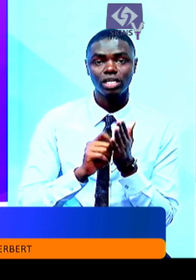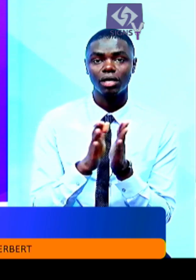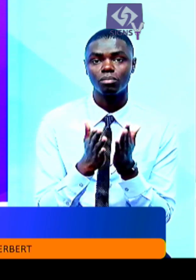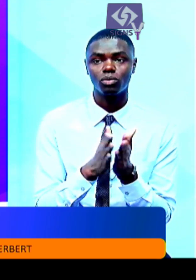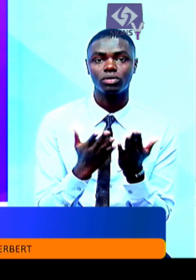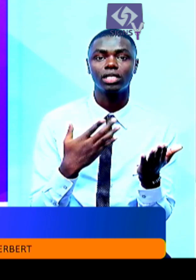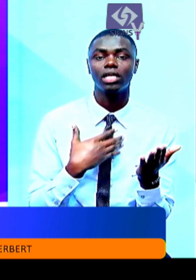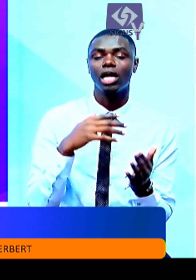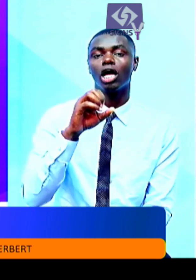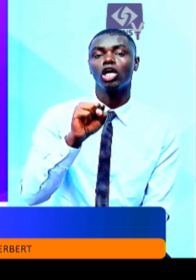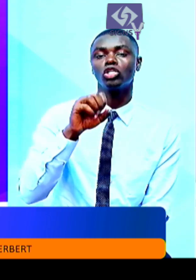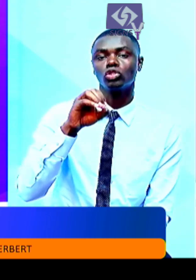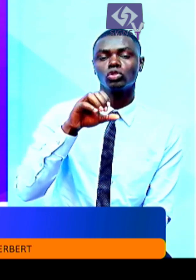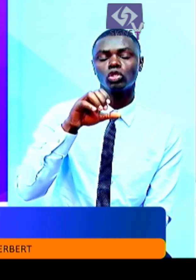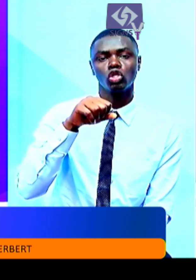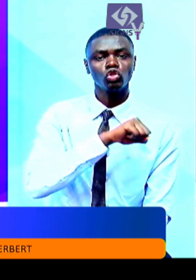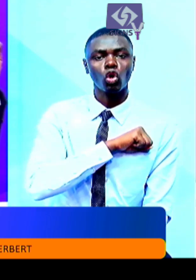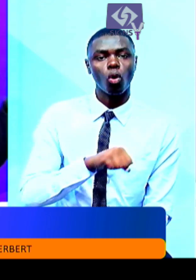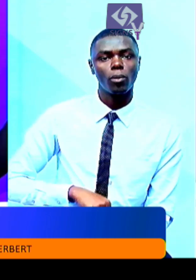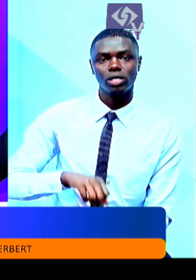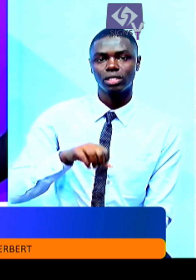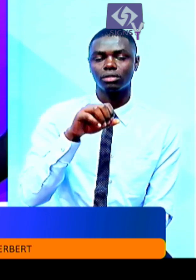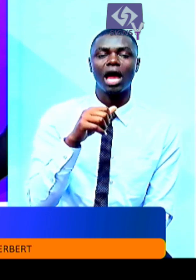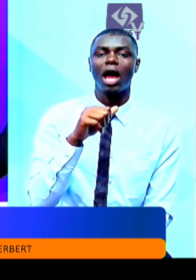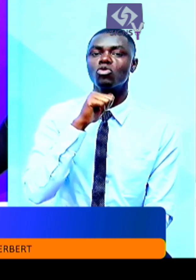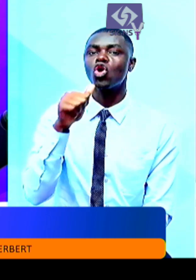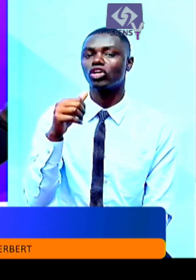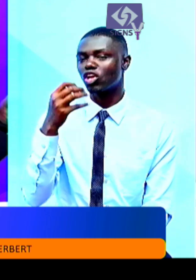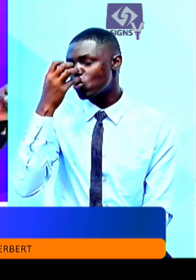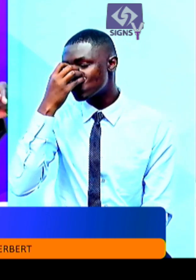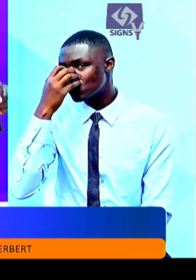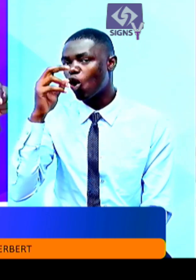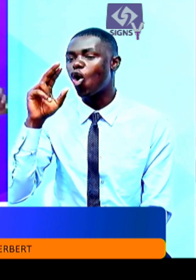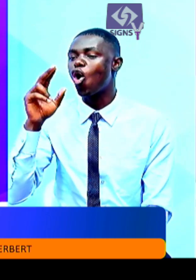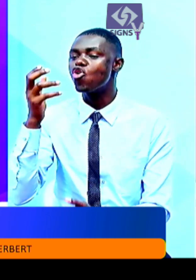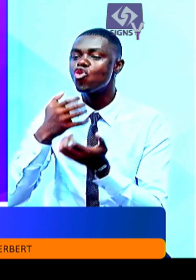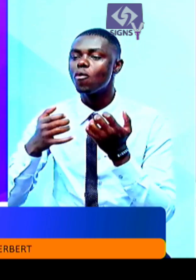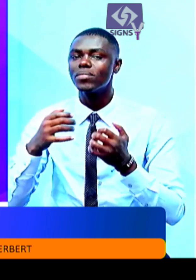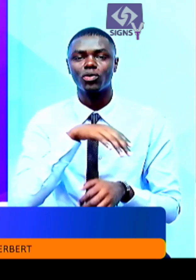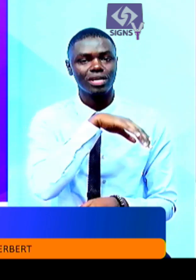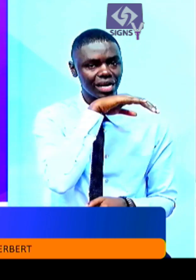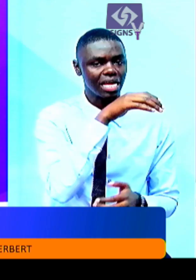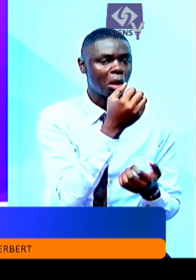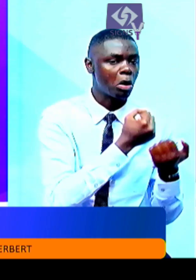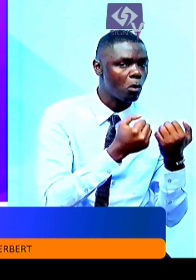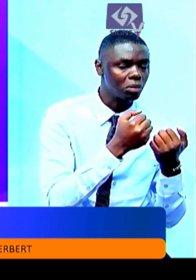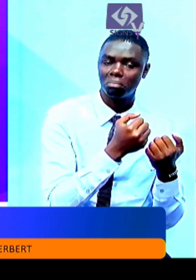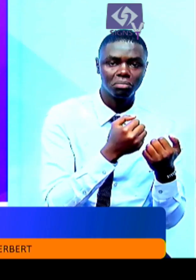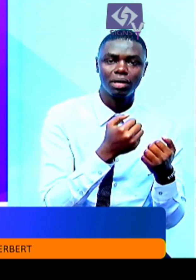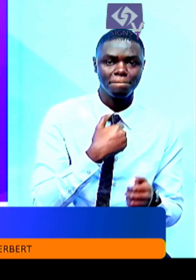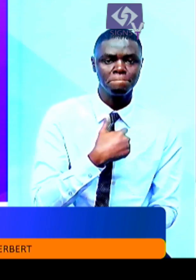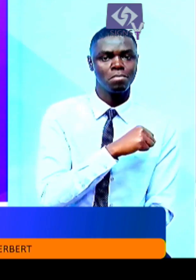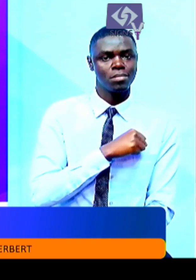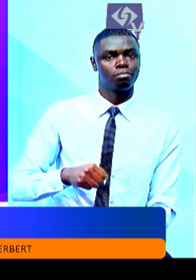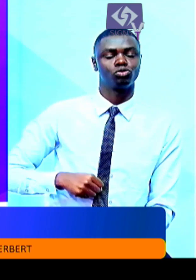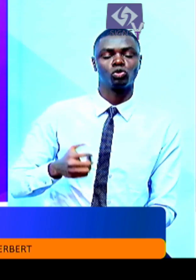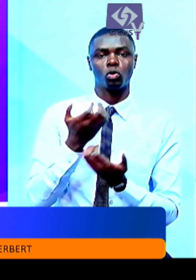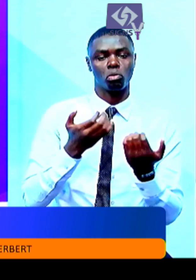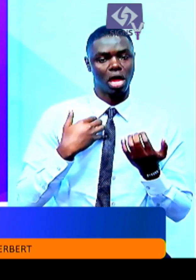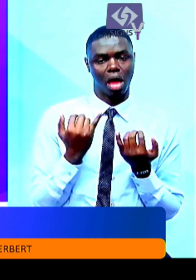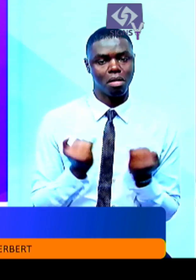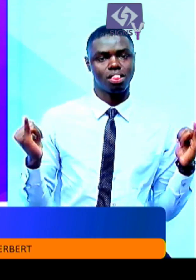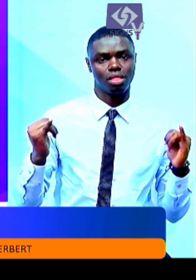Economics. And I said, I'm neither Rutonomics nor Railanomics. I am Solomonic, meaning I'm independent